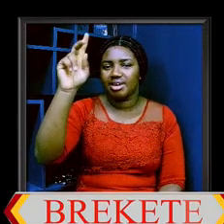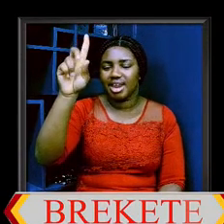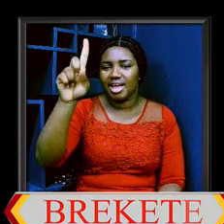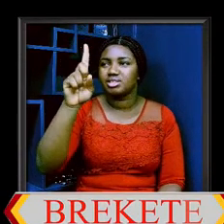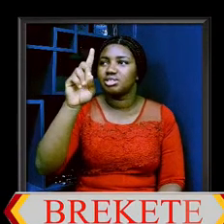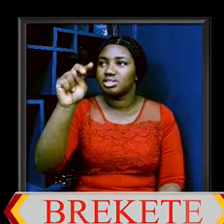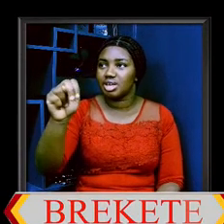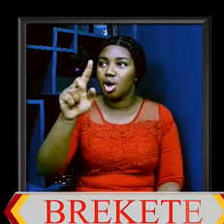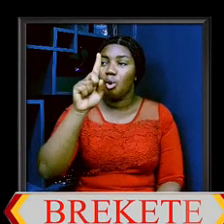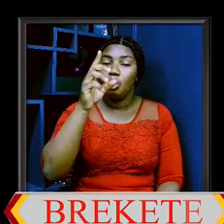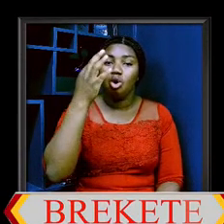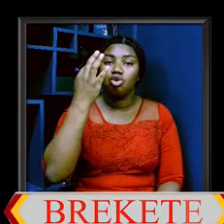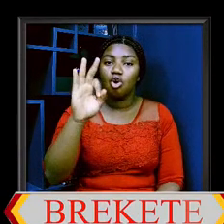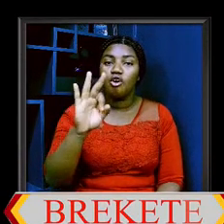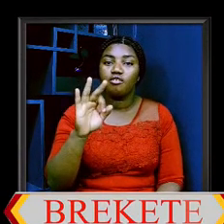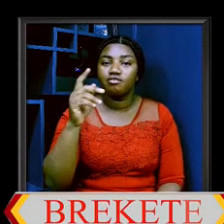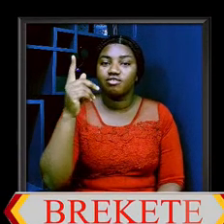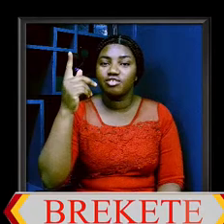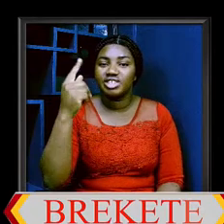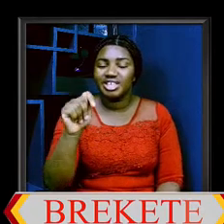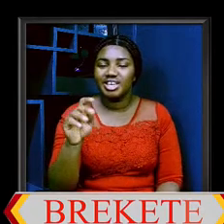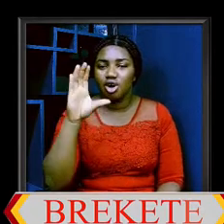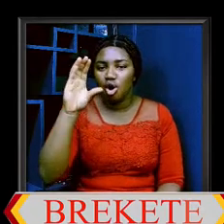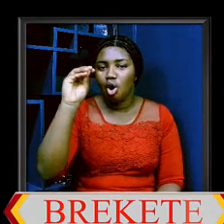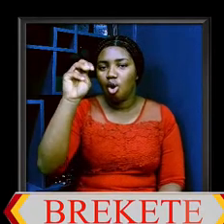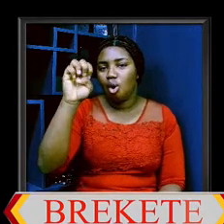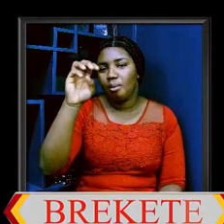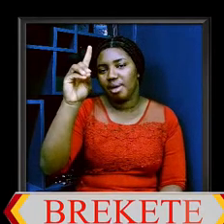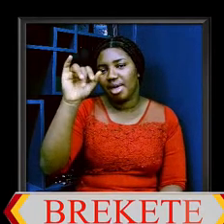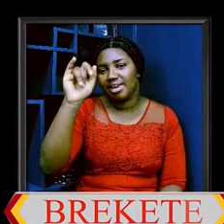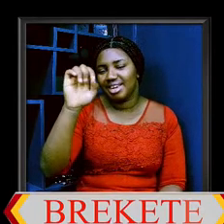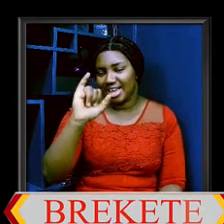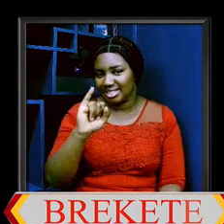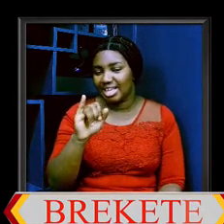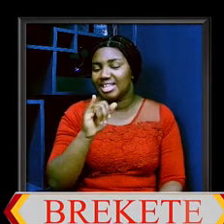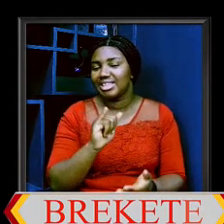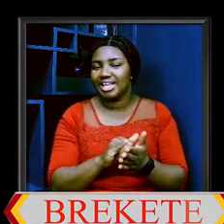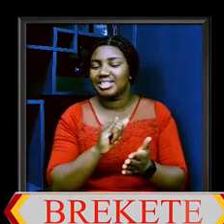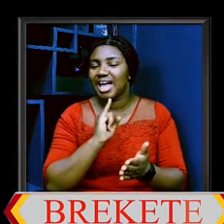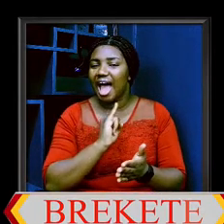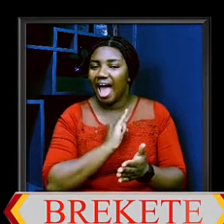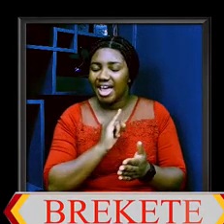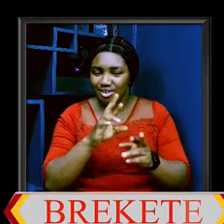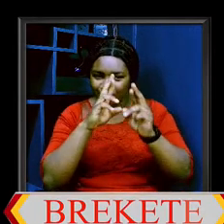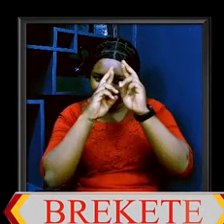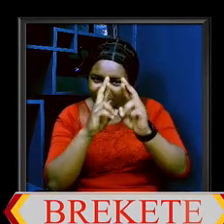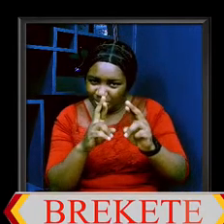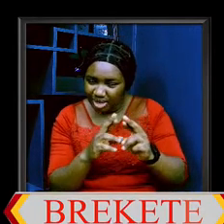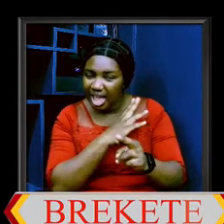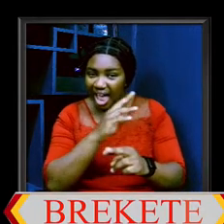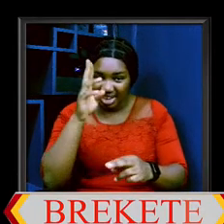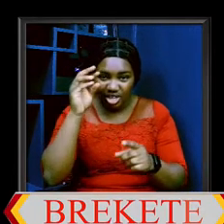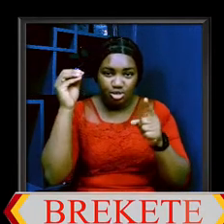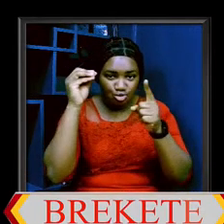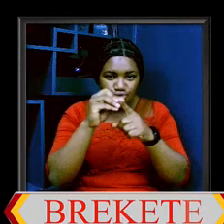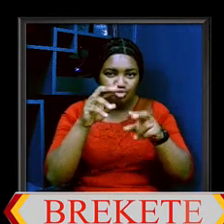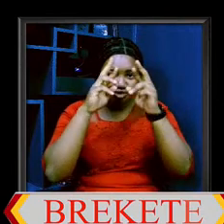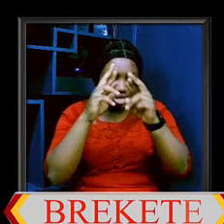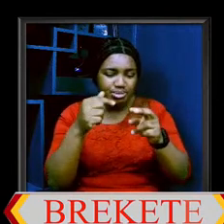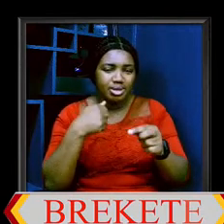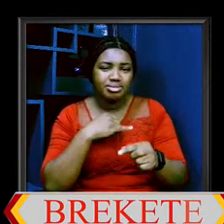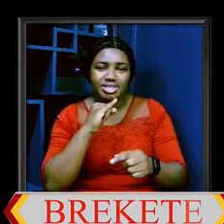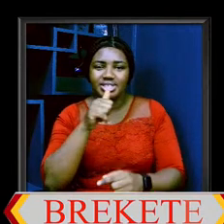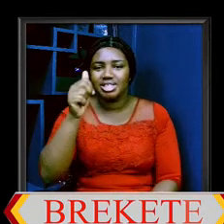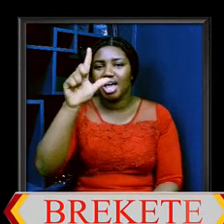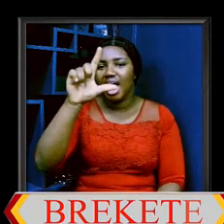comedians where I get so much respect for and he they respect me in return now alib Baba let's appreciate Bali